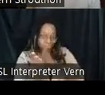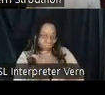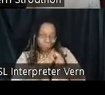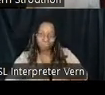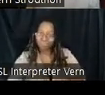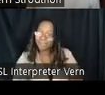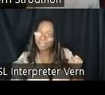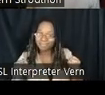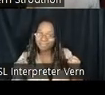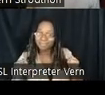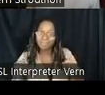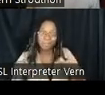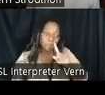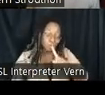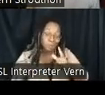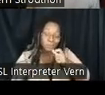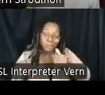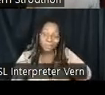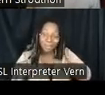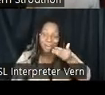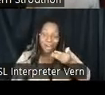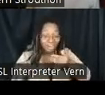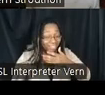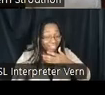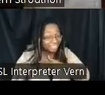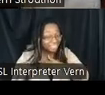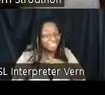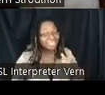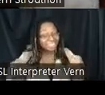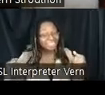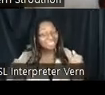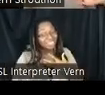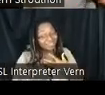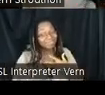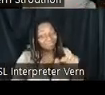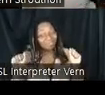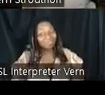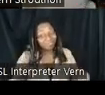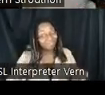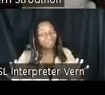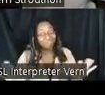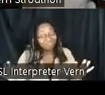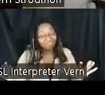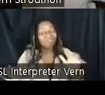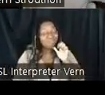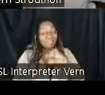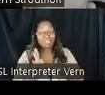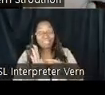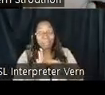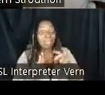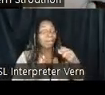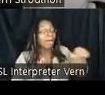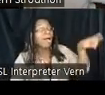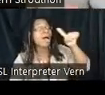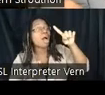in the truth of who we are. And woo, that is scary stuff. Scary stuff. This is not just about the people, you all out